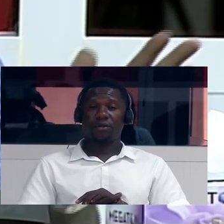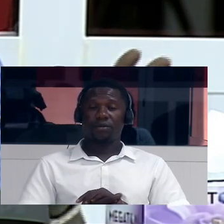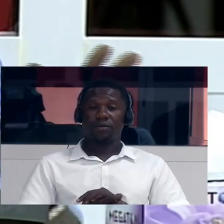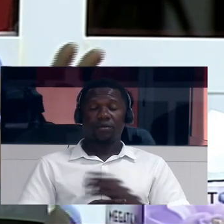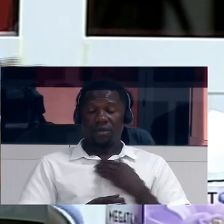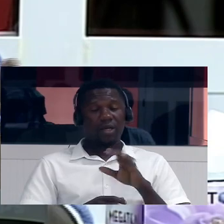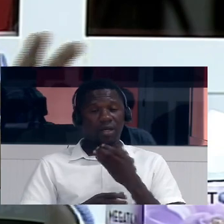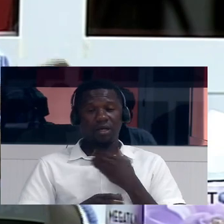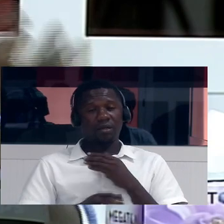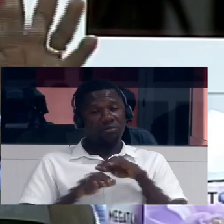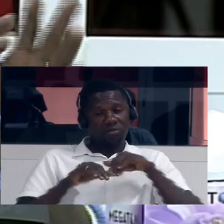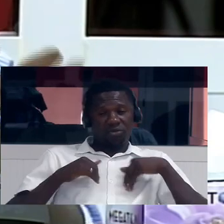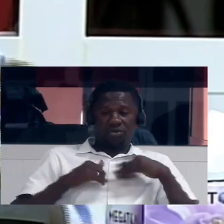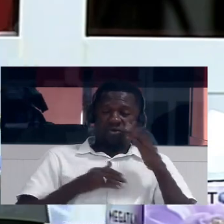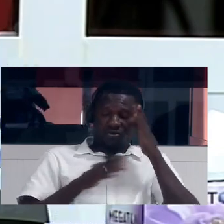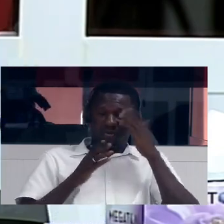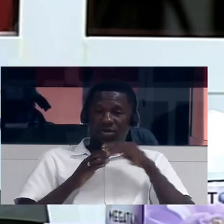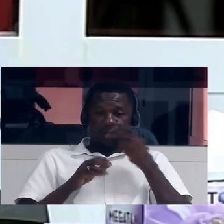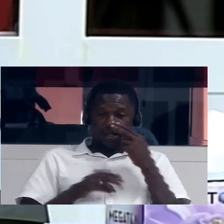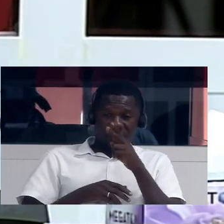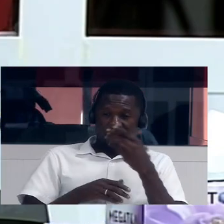avoid trouble. I can see trouble coming.